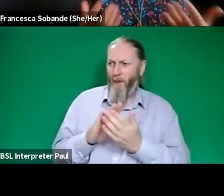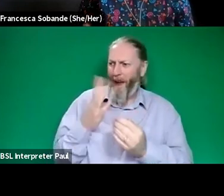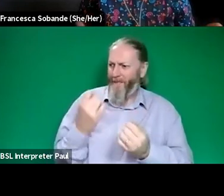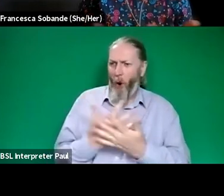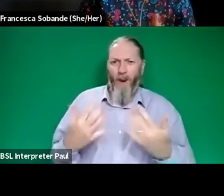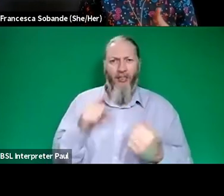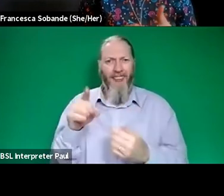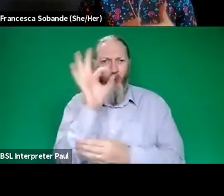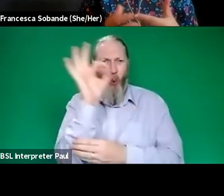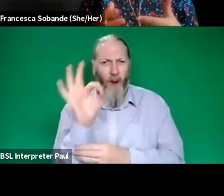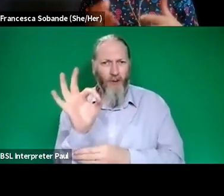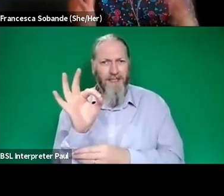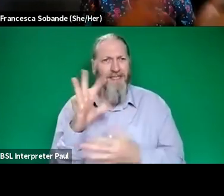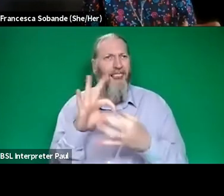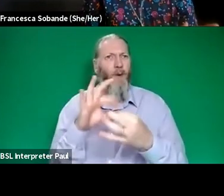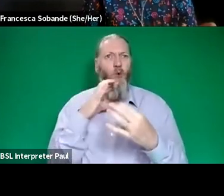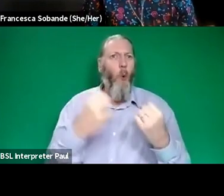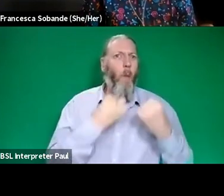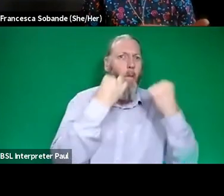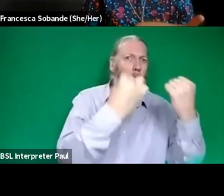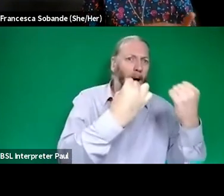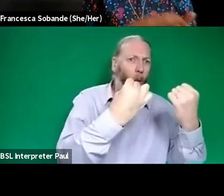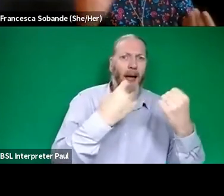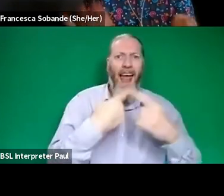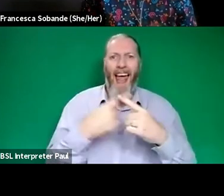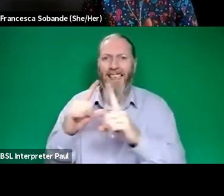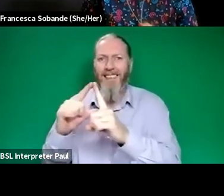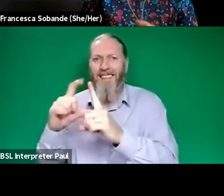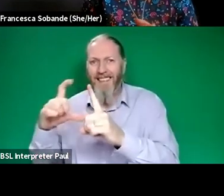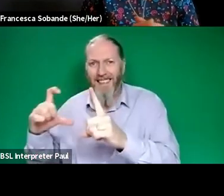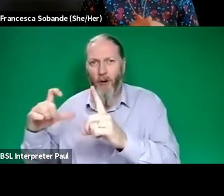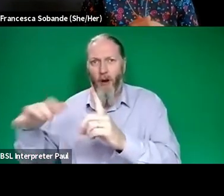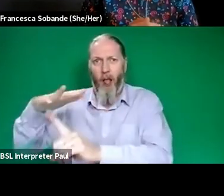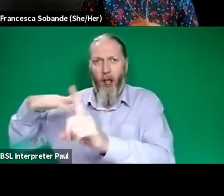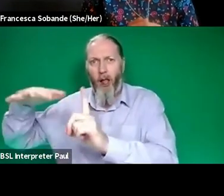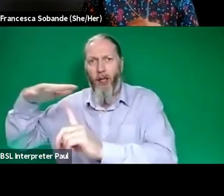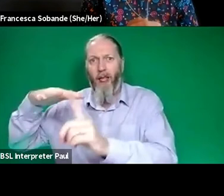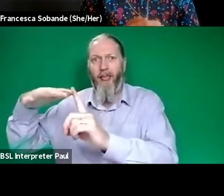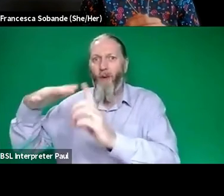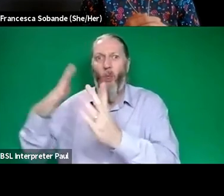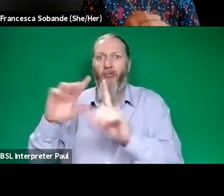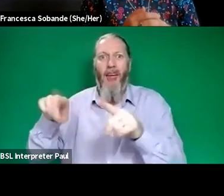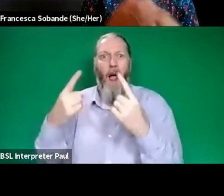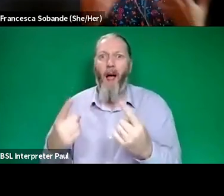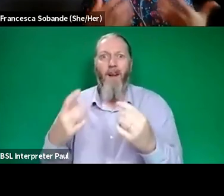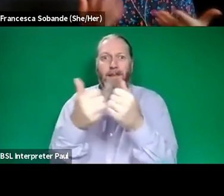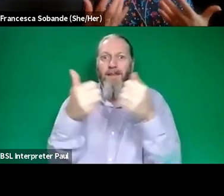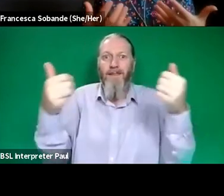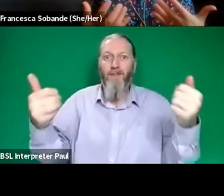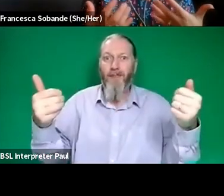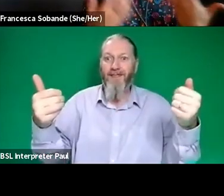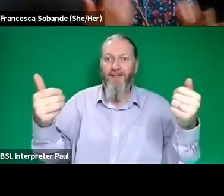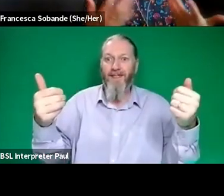to do with the digital, we can't disconnect that from questions to do with material conditions, and the fact that for the